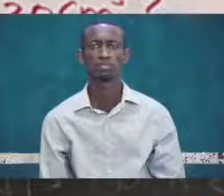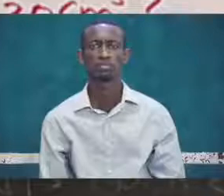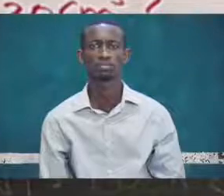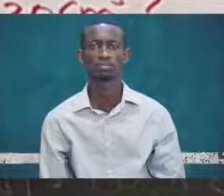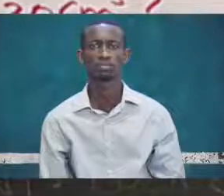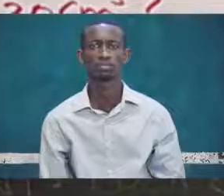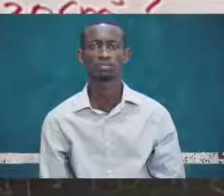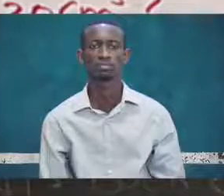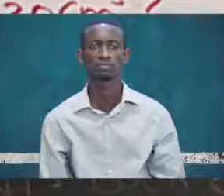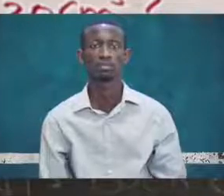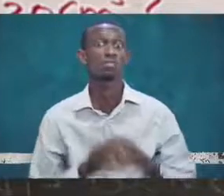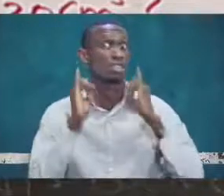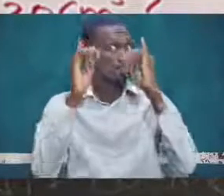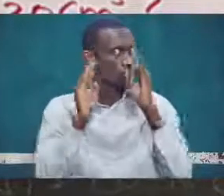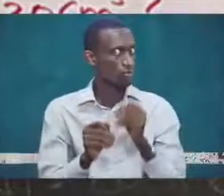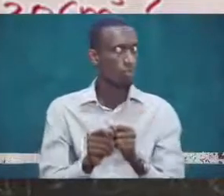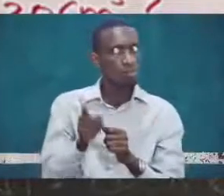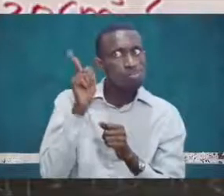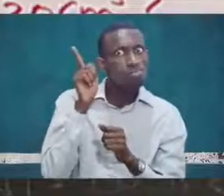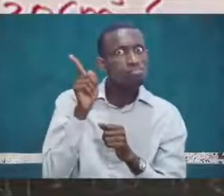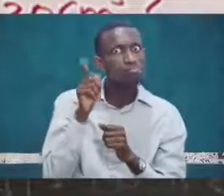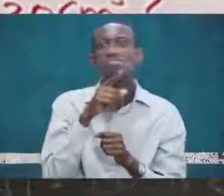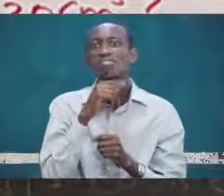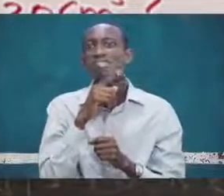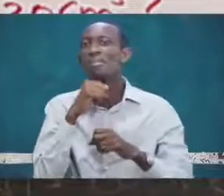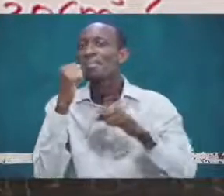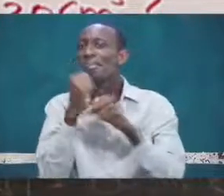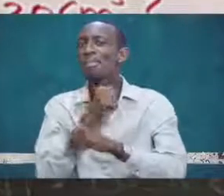so means if he works 3 days,